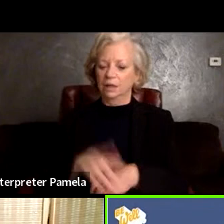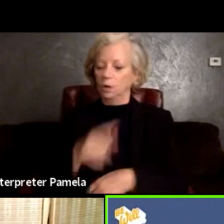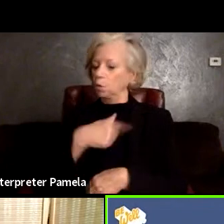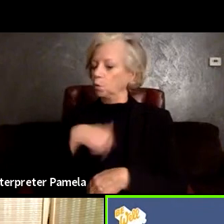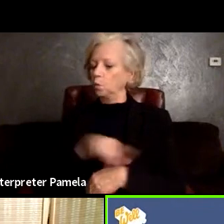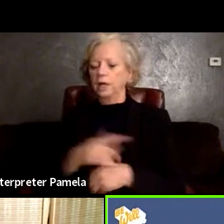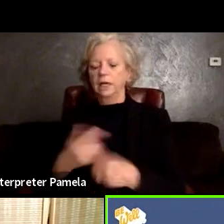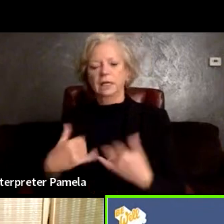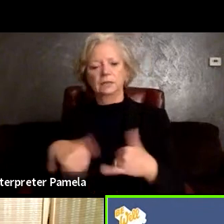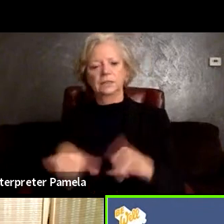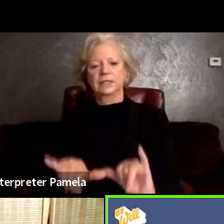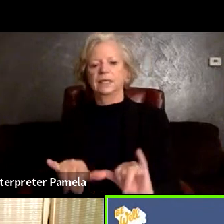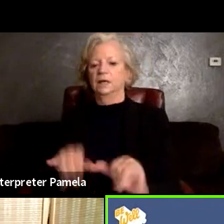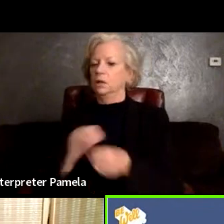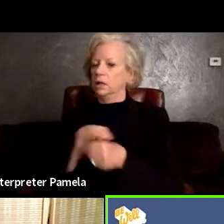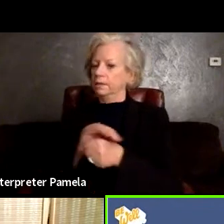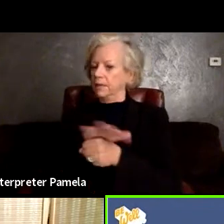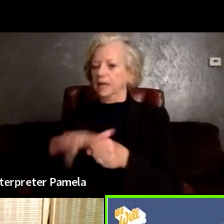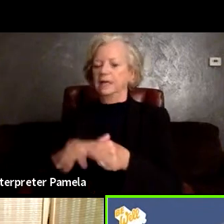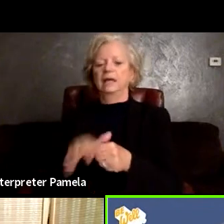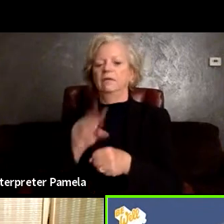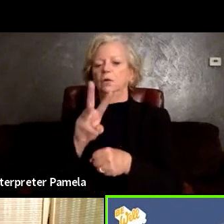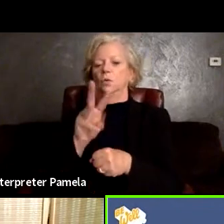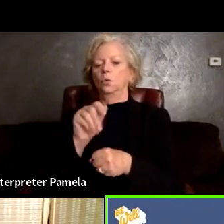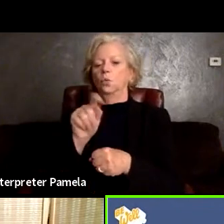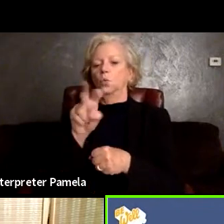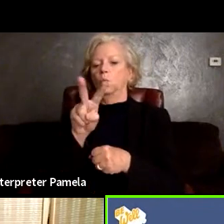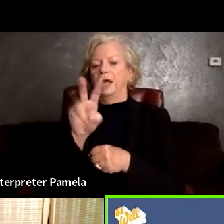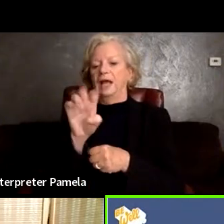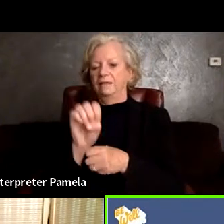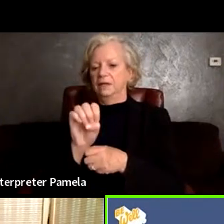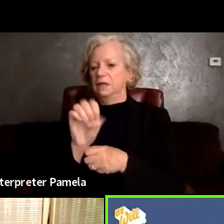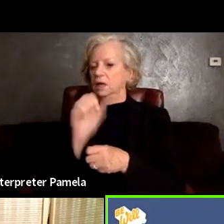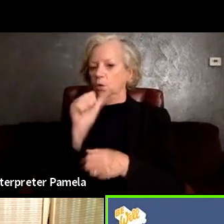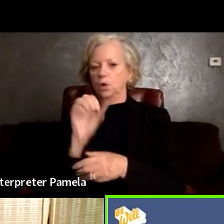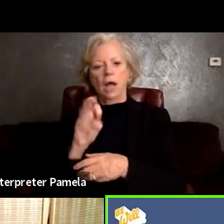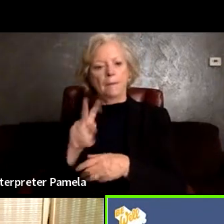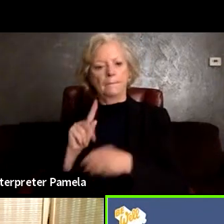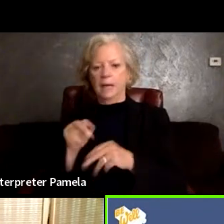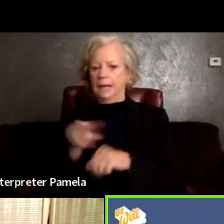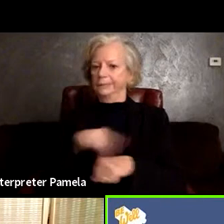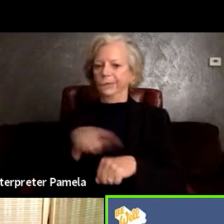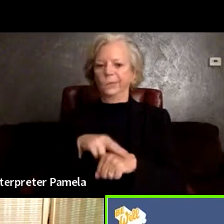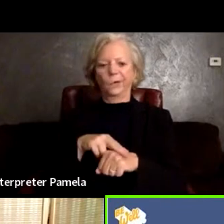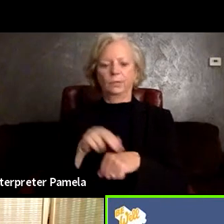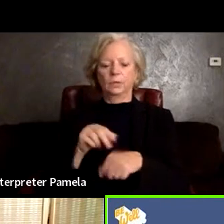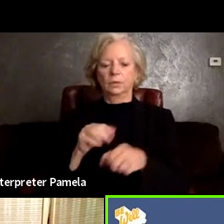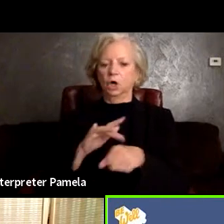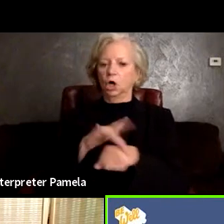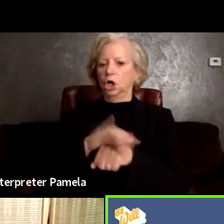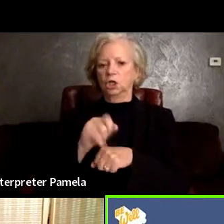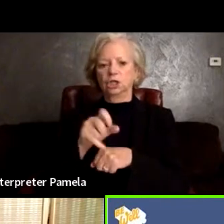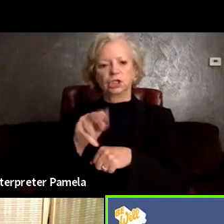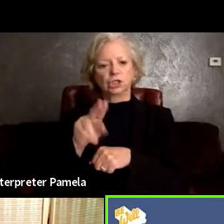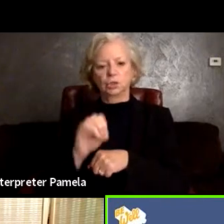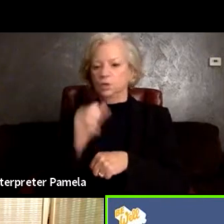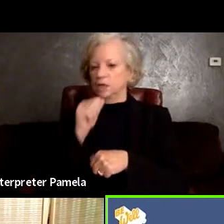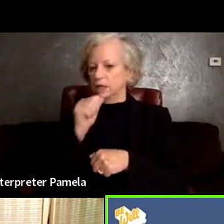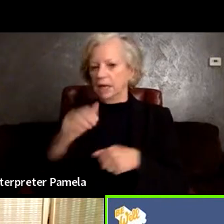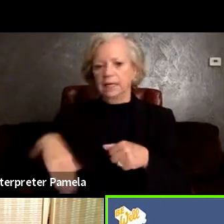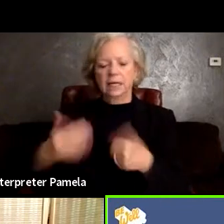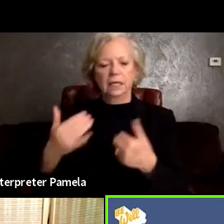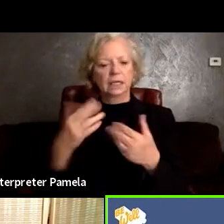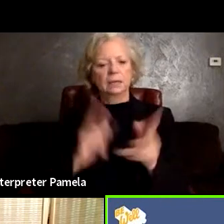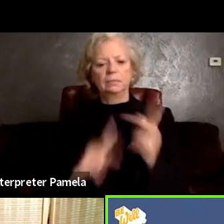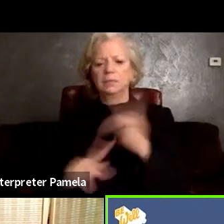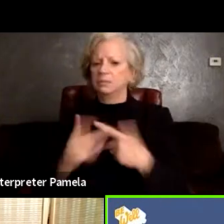still in a pandemic wave right now. Like, we're not back to where we were in early June. We have people dying about one